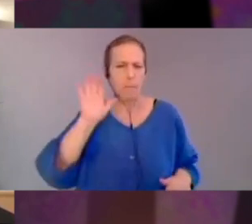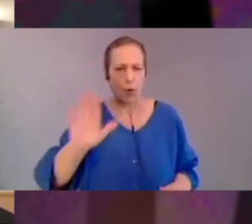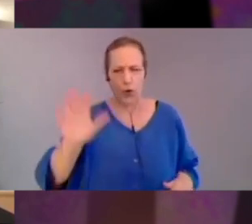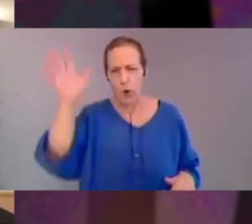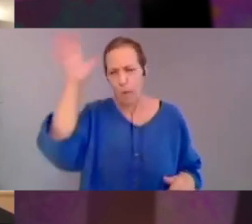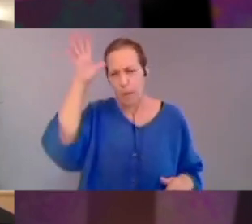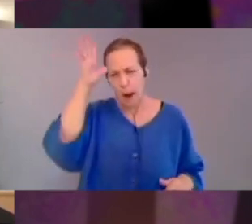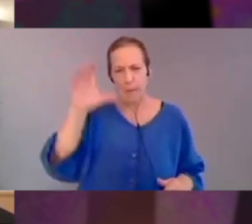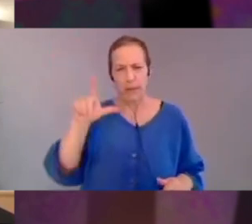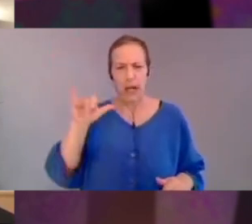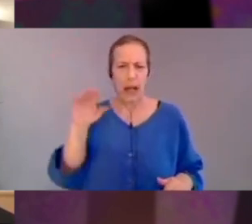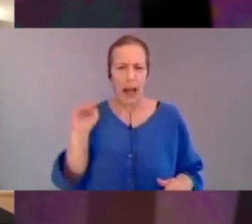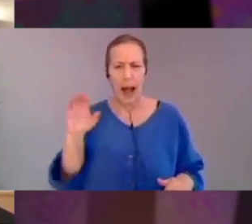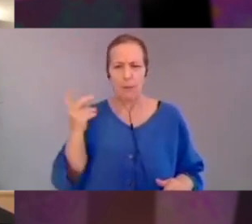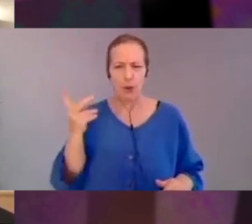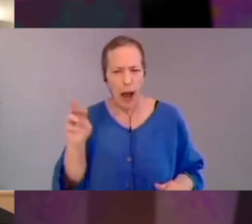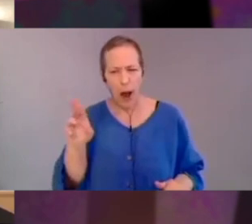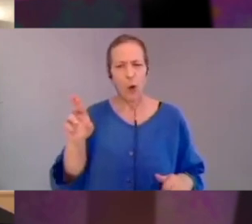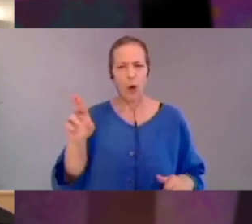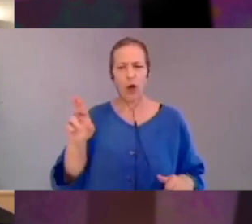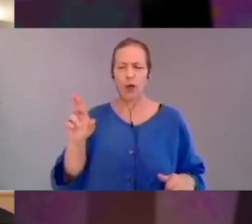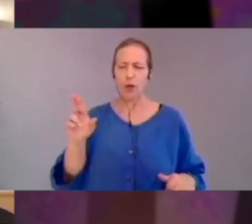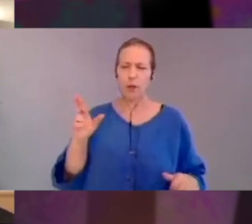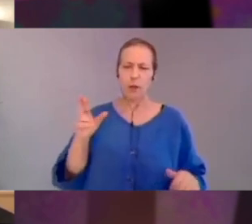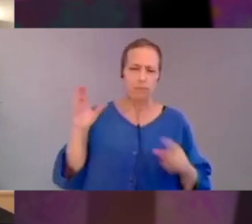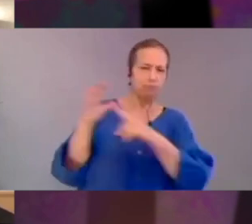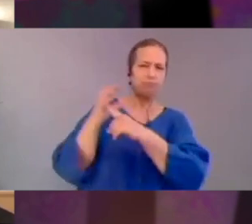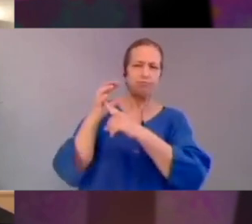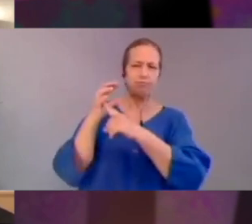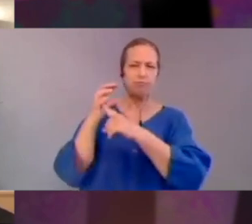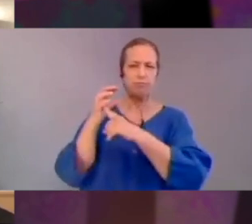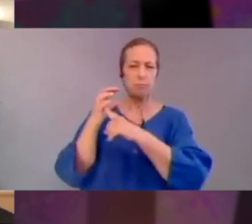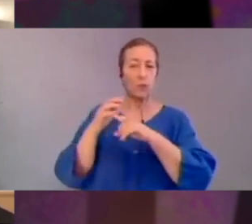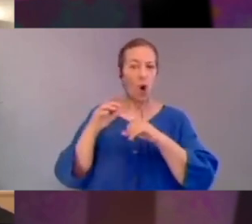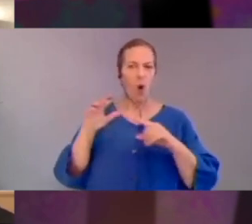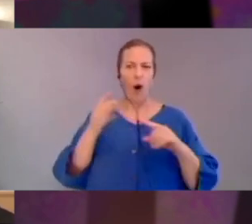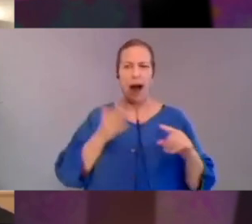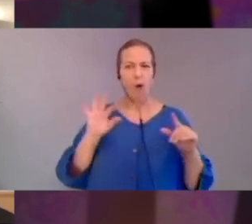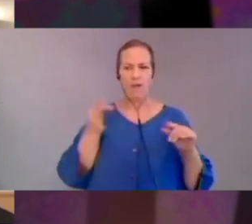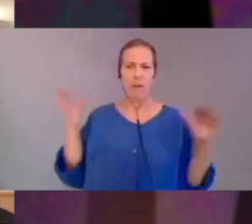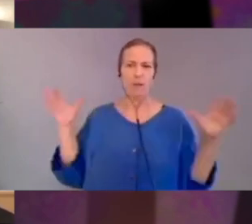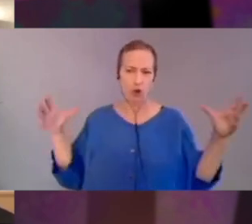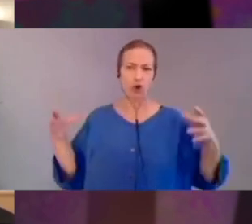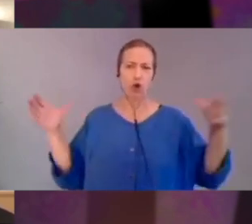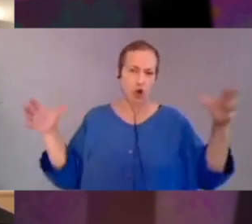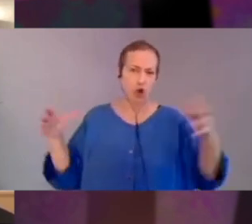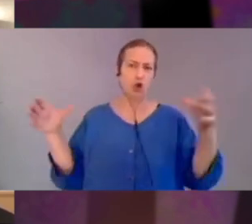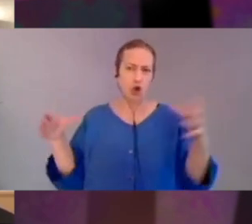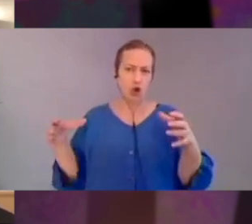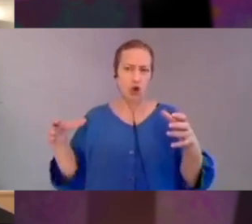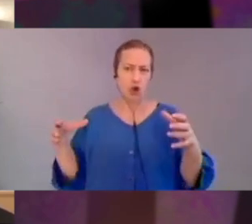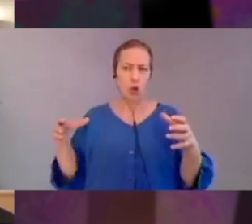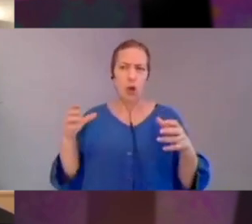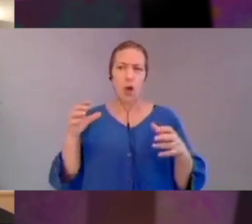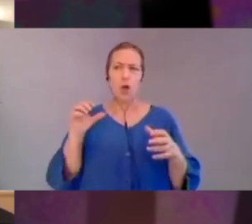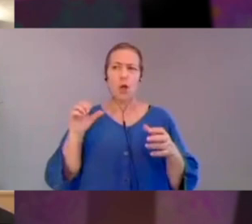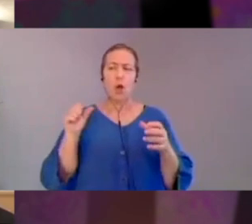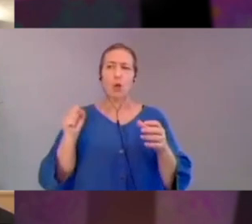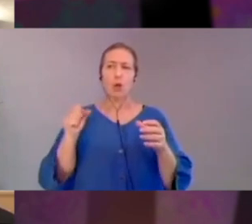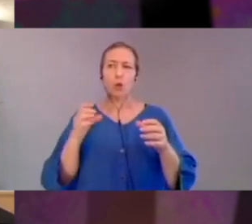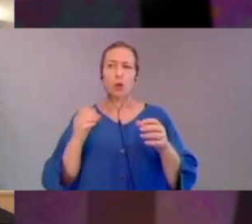We had huge family gatherings. So in some ways I relate to being here in Guahan and the cultural practices here because we continue